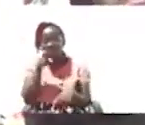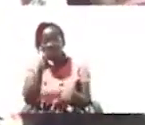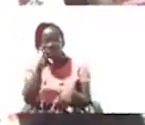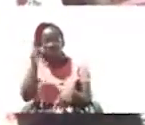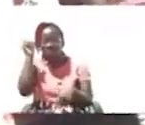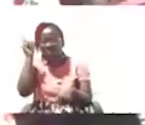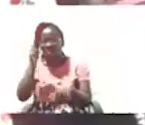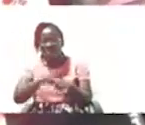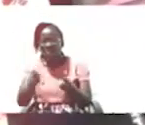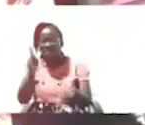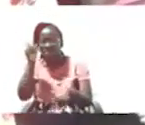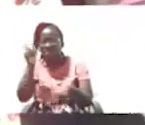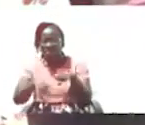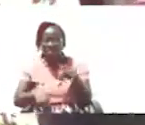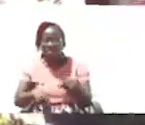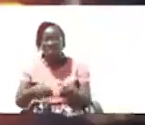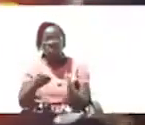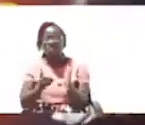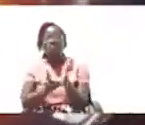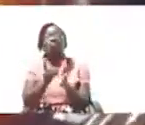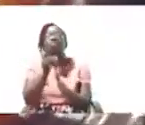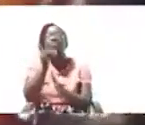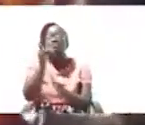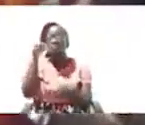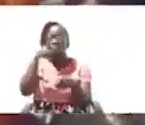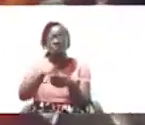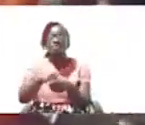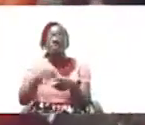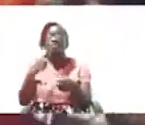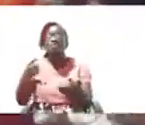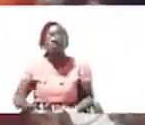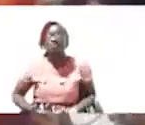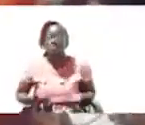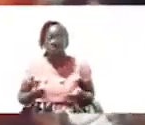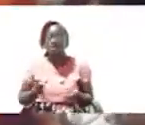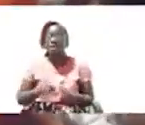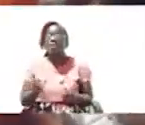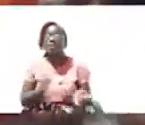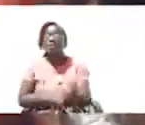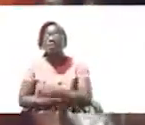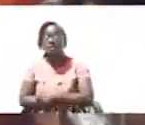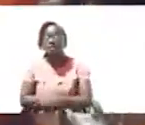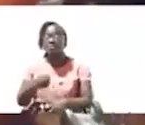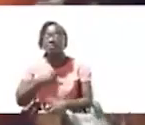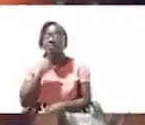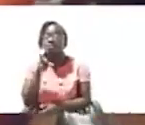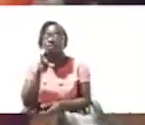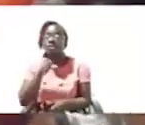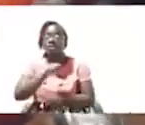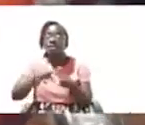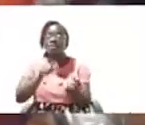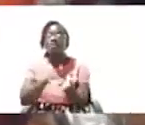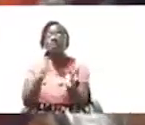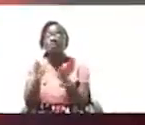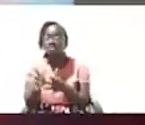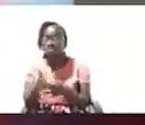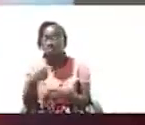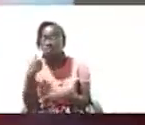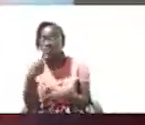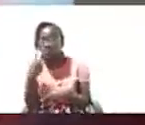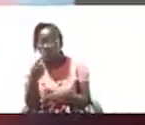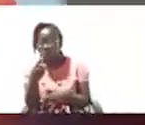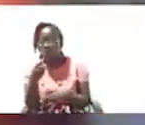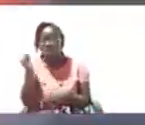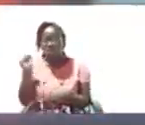Tonight, Jesus, we recommend Jesus to you. When you come to him, he will lose your